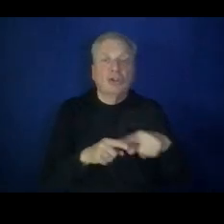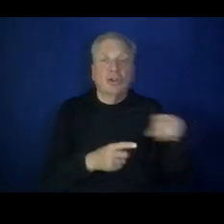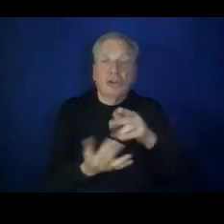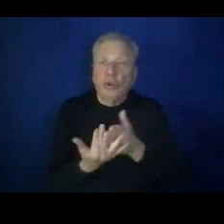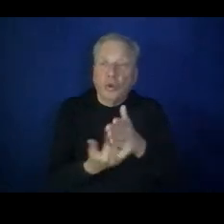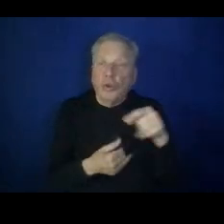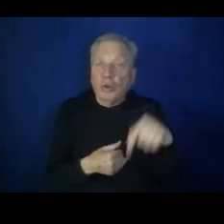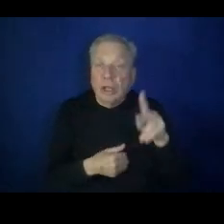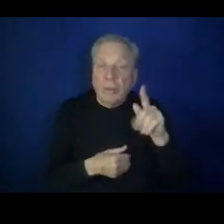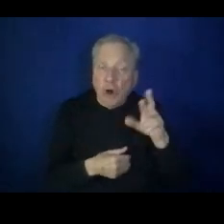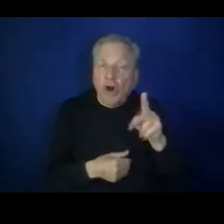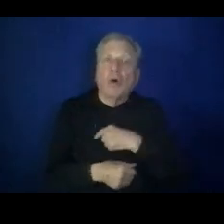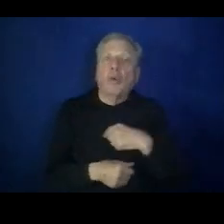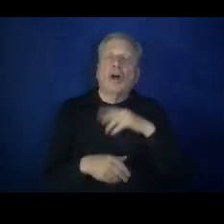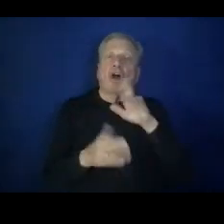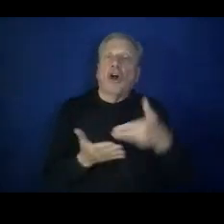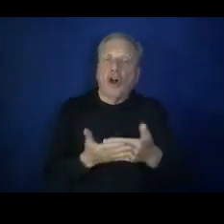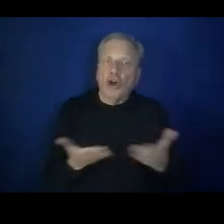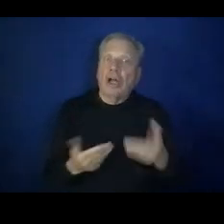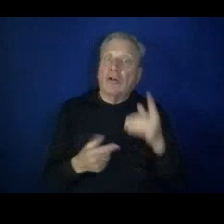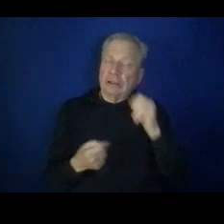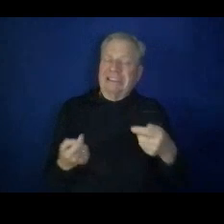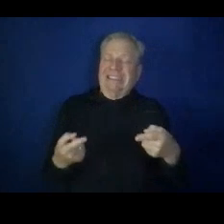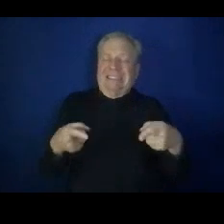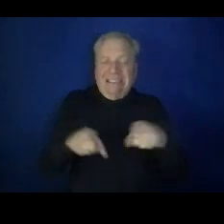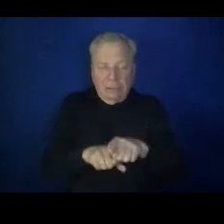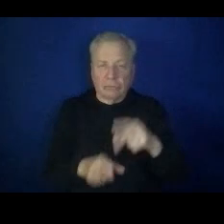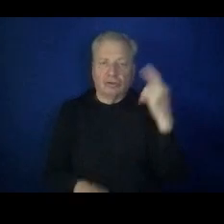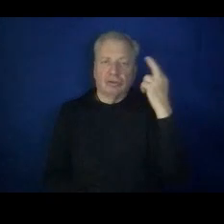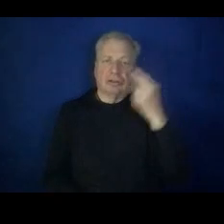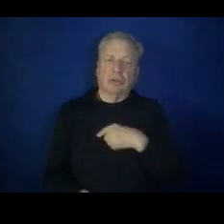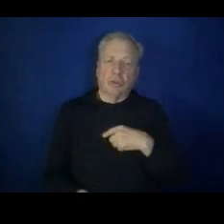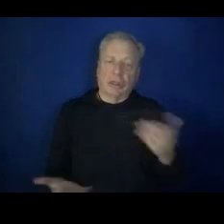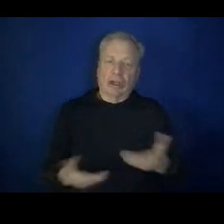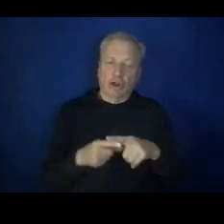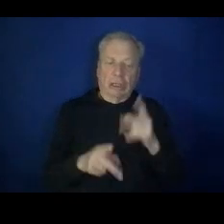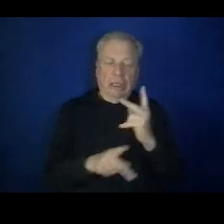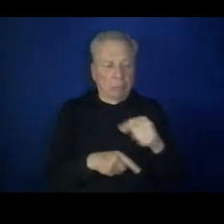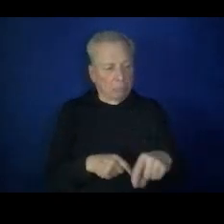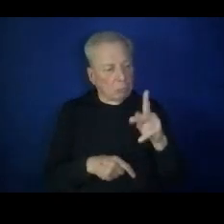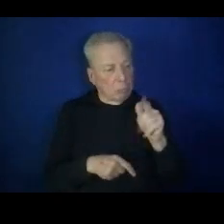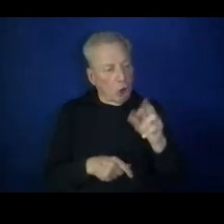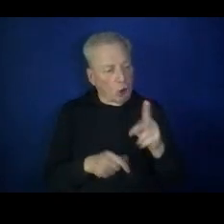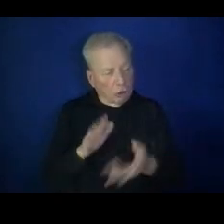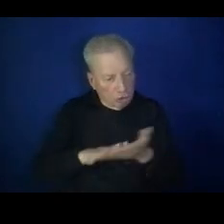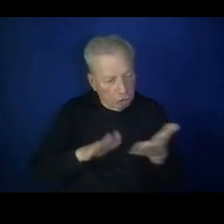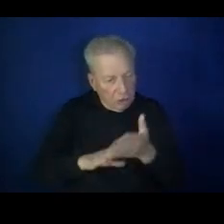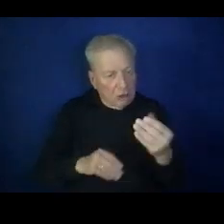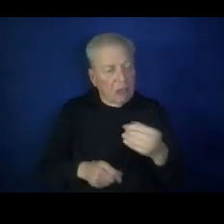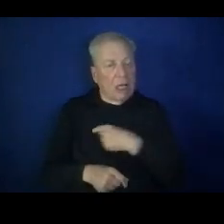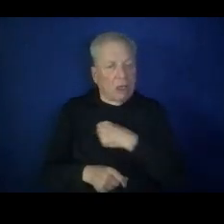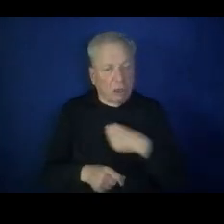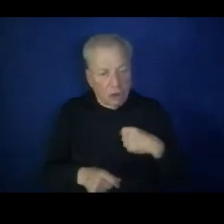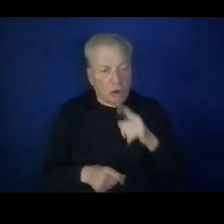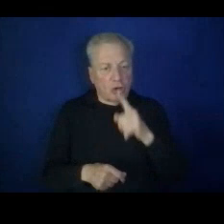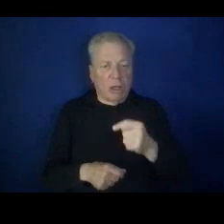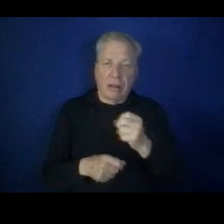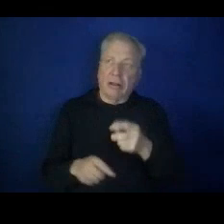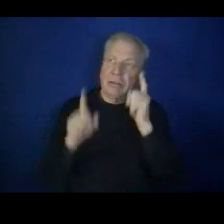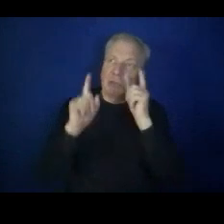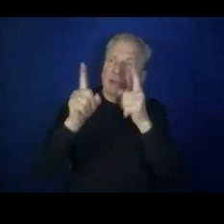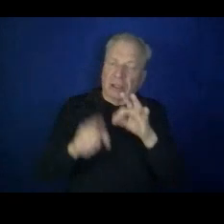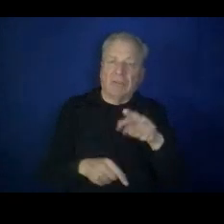park, we are all here for the same reason. We're here to keep this park running and we're here to perform the mission of the National